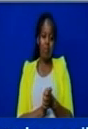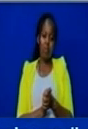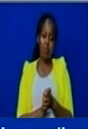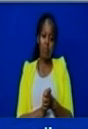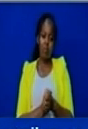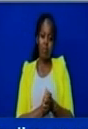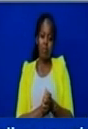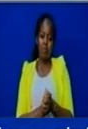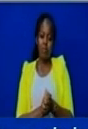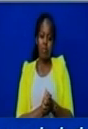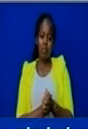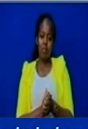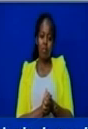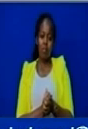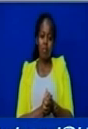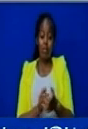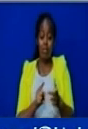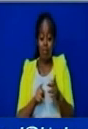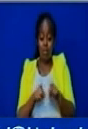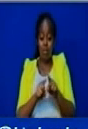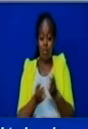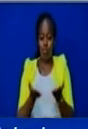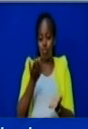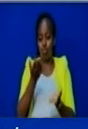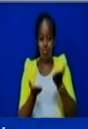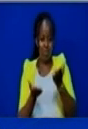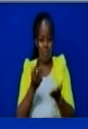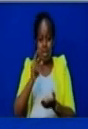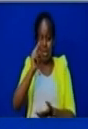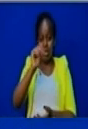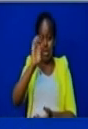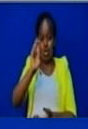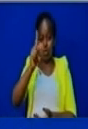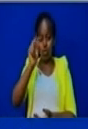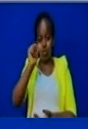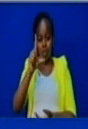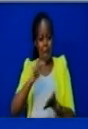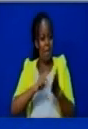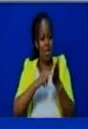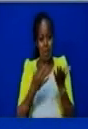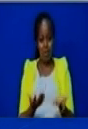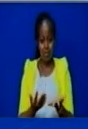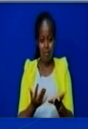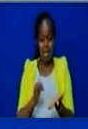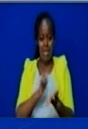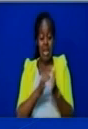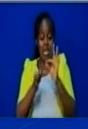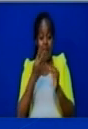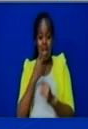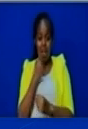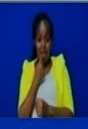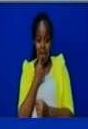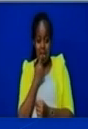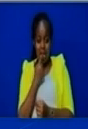all. Then it is neutral. It is neutral. Neutral means what in chemistry? Yes. Neutral means that if you test Yes.